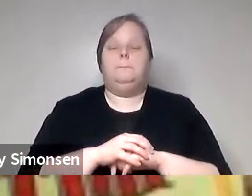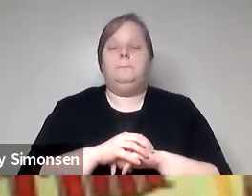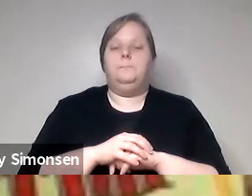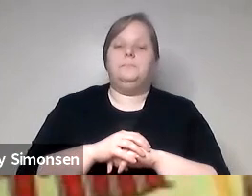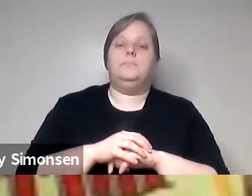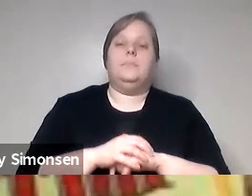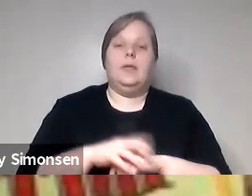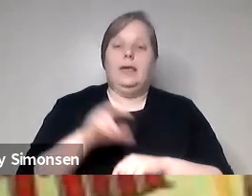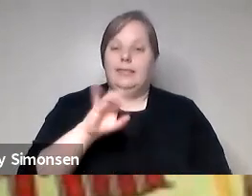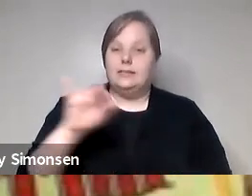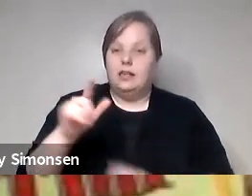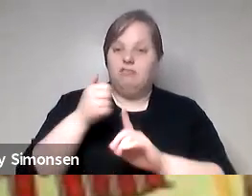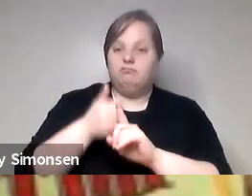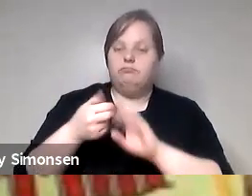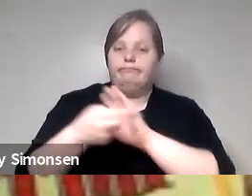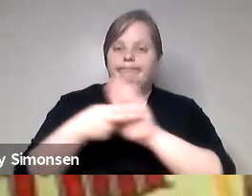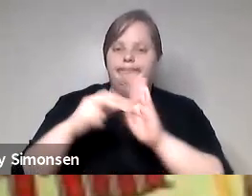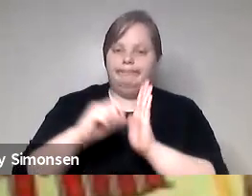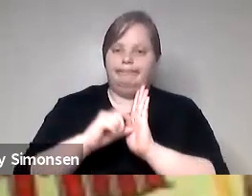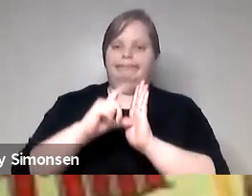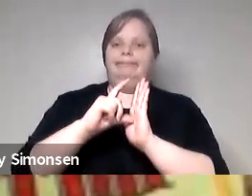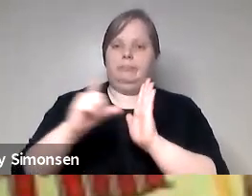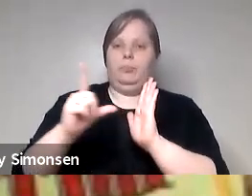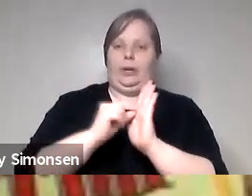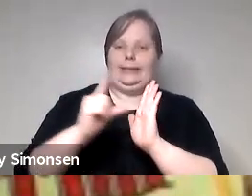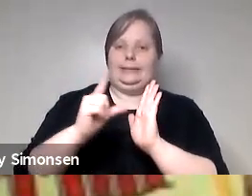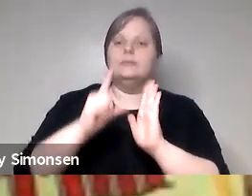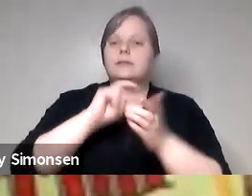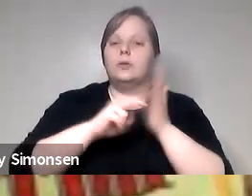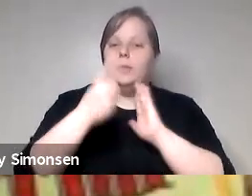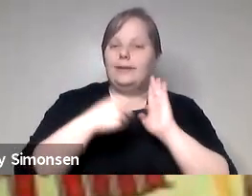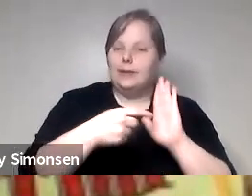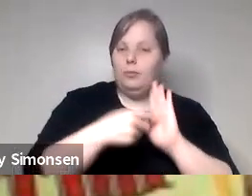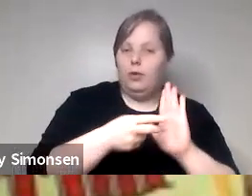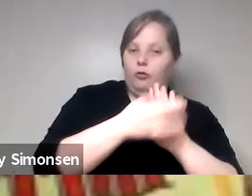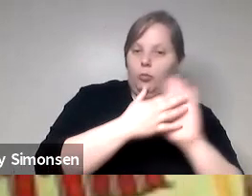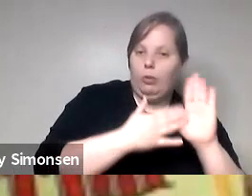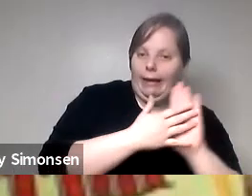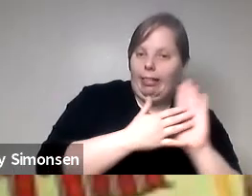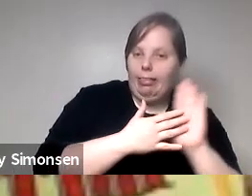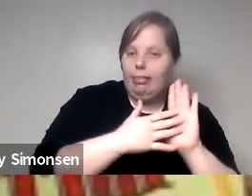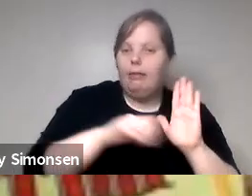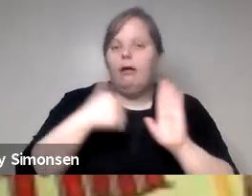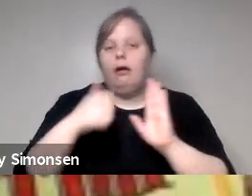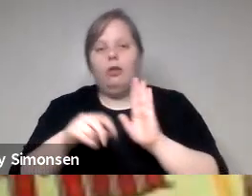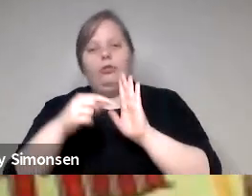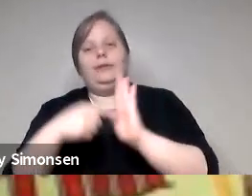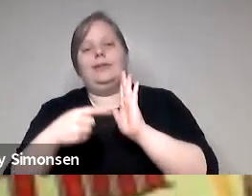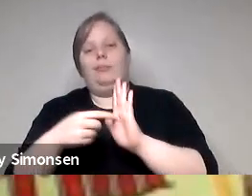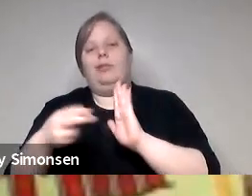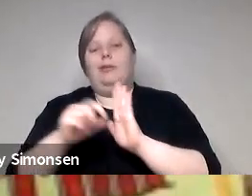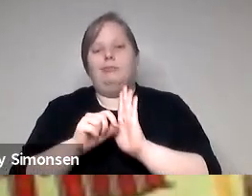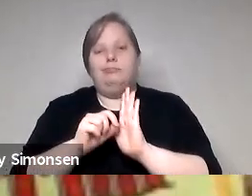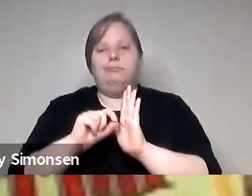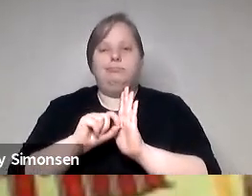and that one is large print. So there's an example of a braille label and the other one is an example of a large